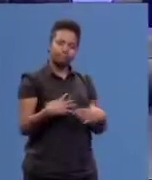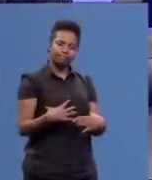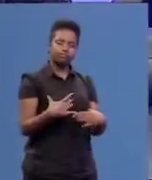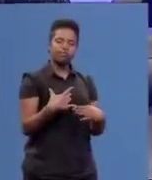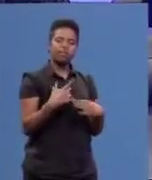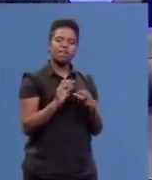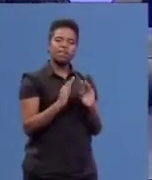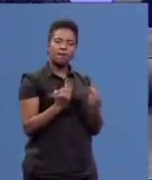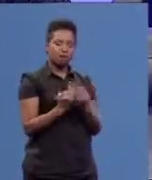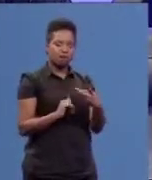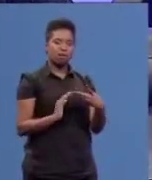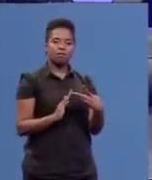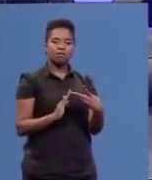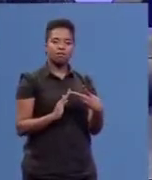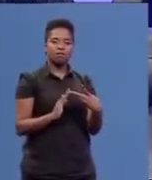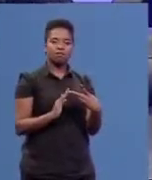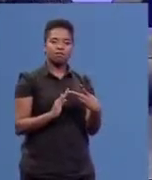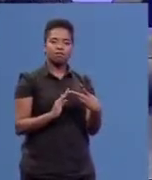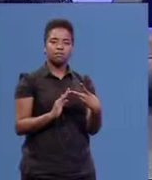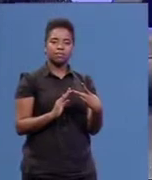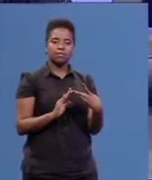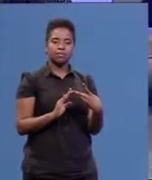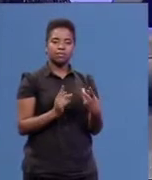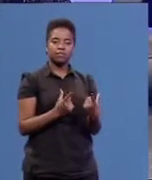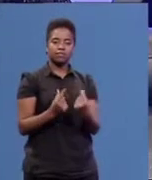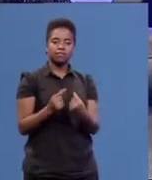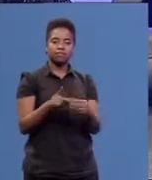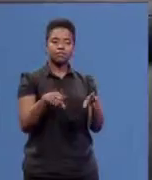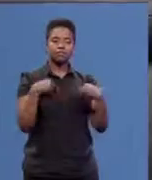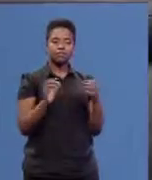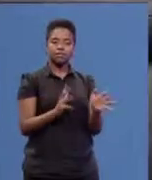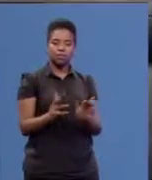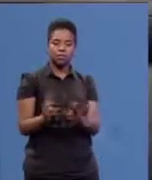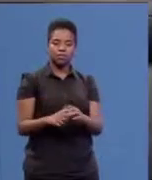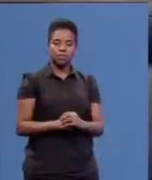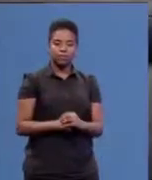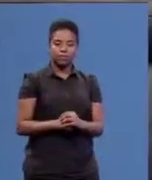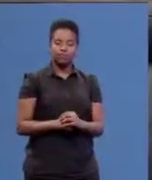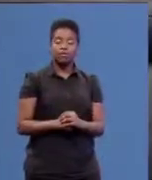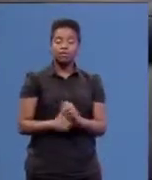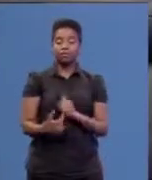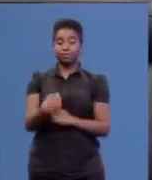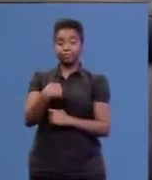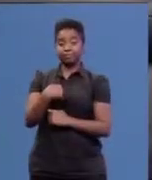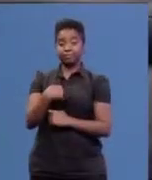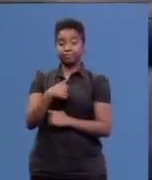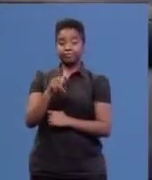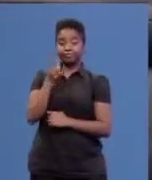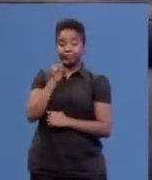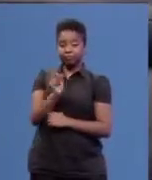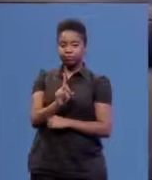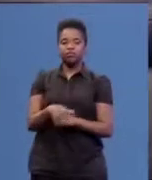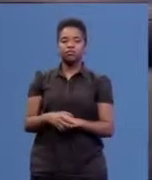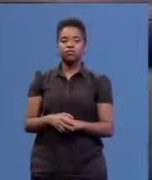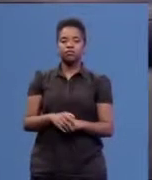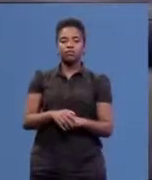nelali iyazila nayo. Abantu basequnu bahandlisha njani lento? Well, I think the first thing in the village was that indlela le igqitha pha